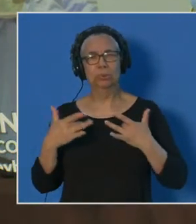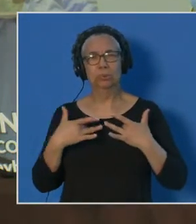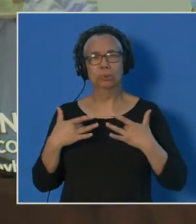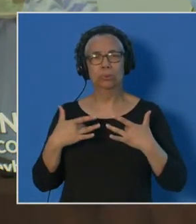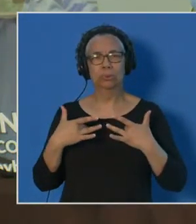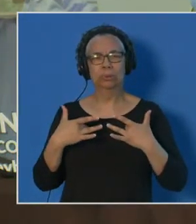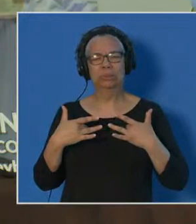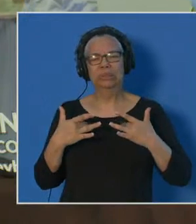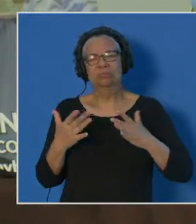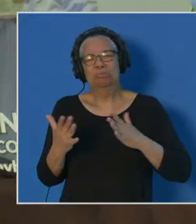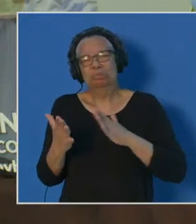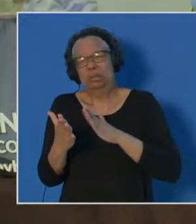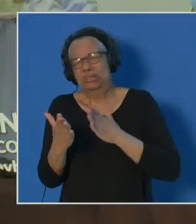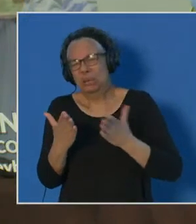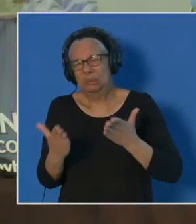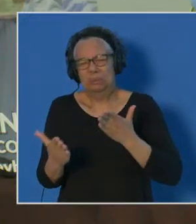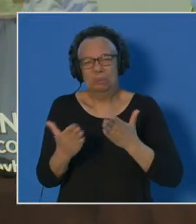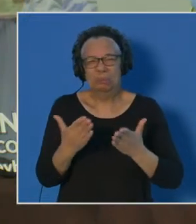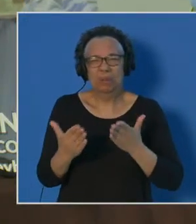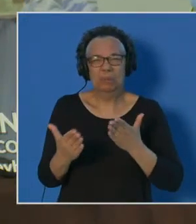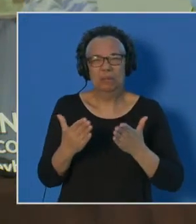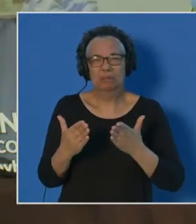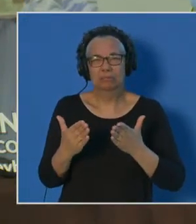process or possibility of the